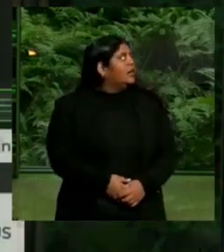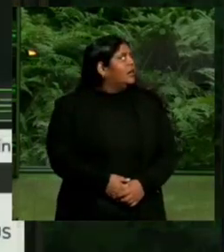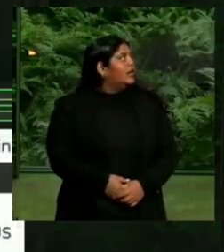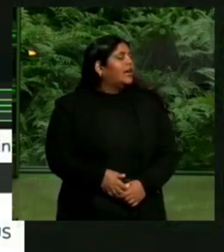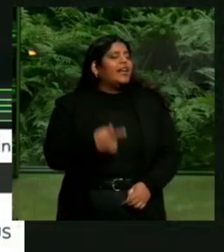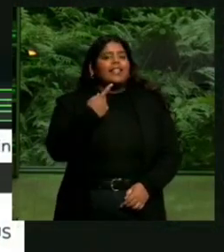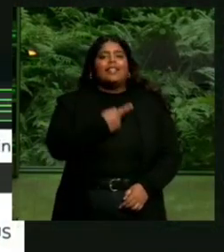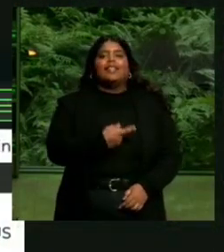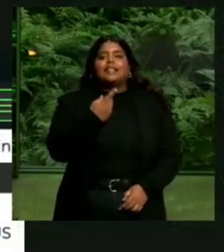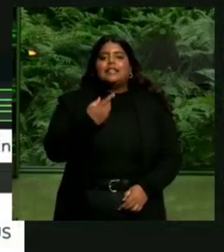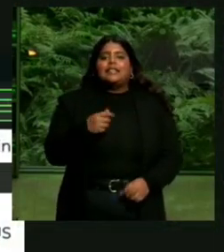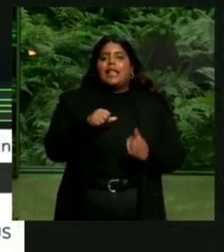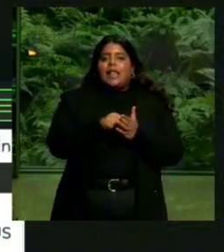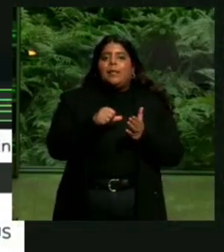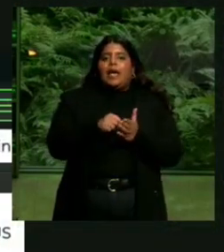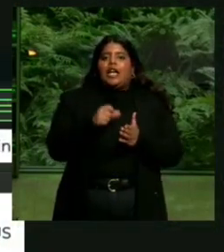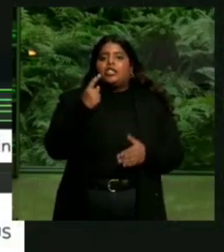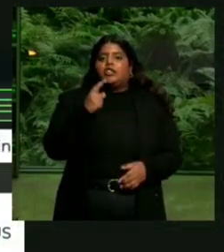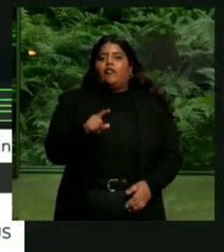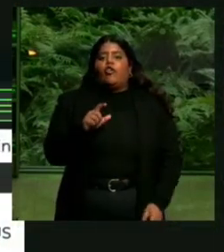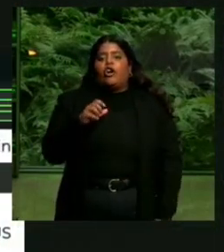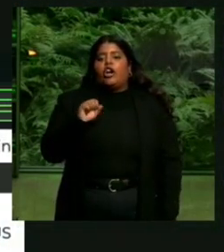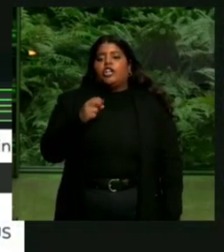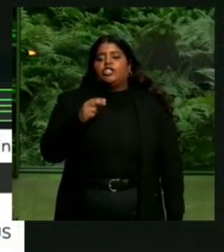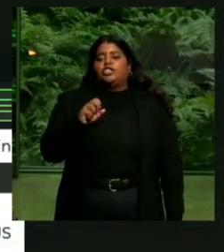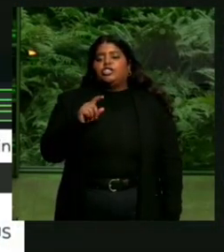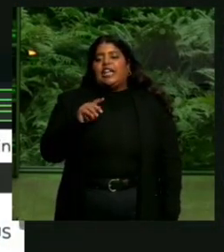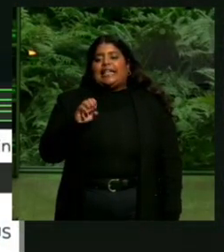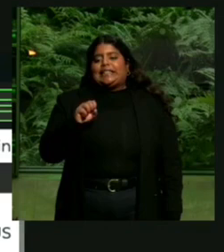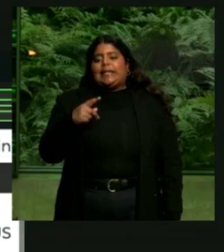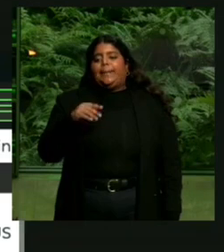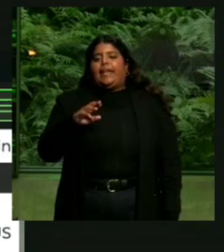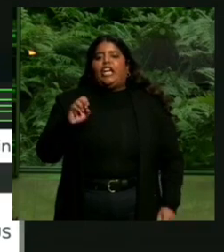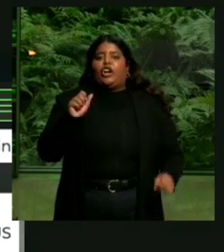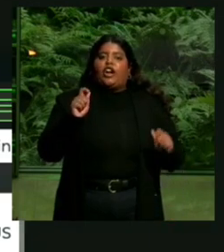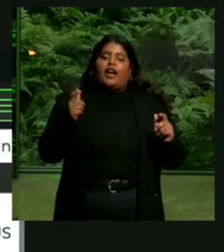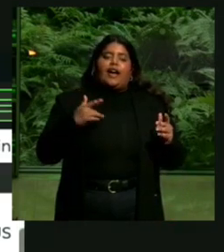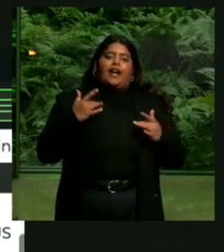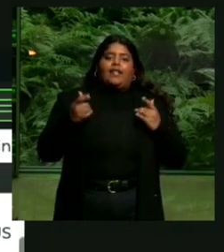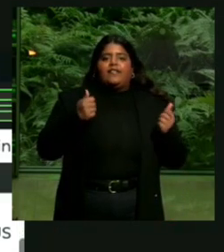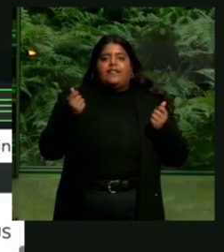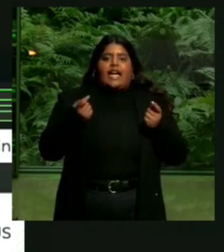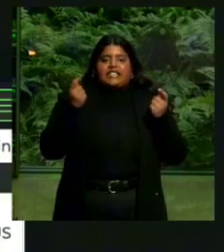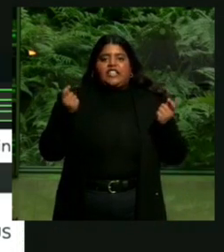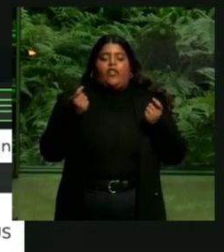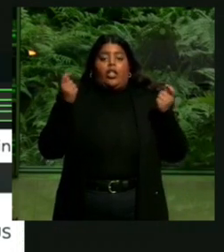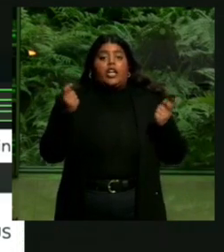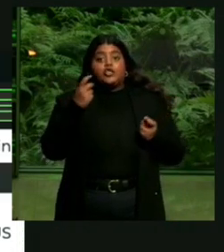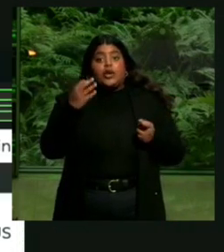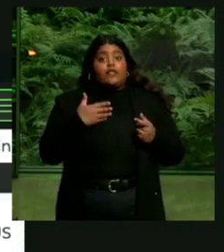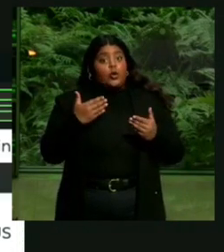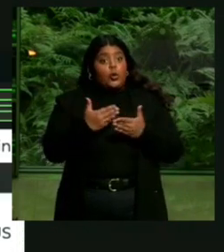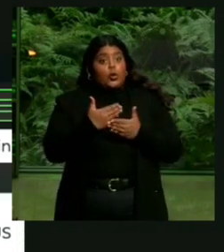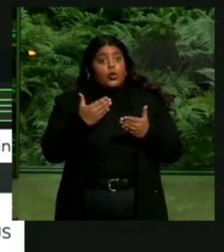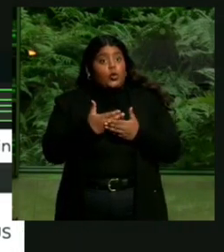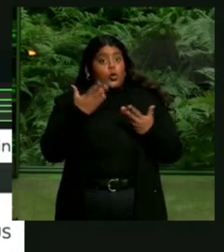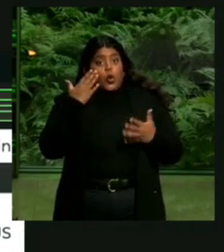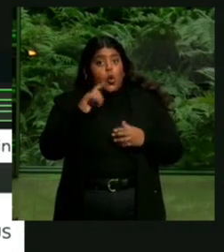landing page for Utah Shakespeare Festival. If you go to this one landing page, if you're new to the